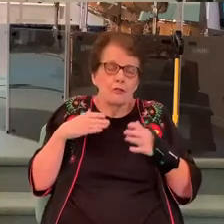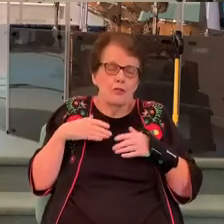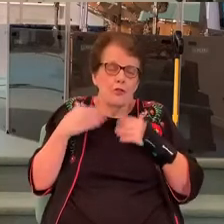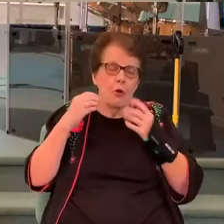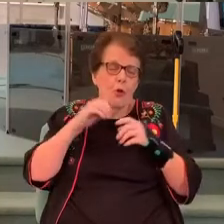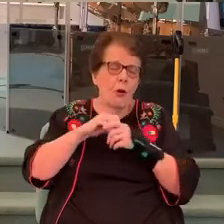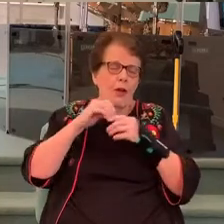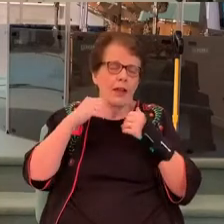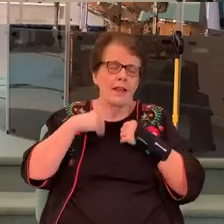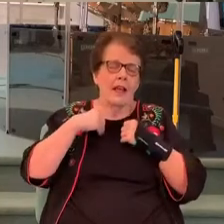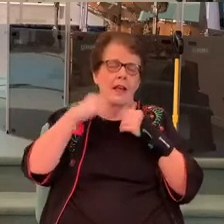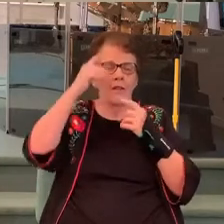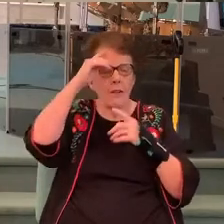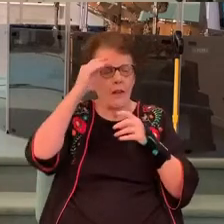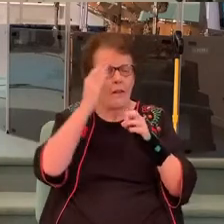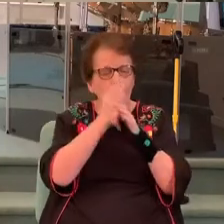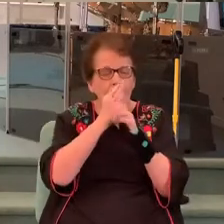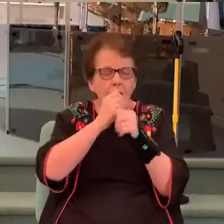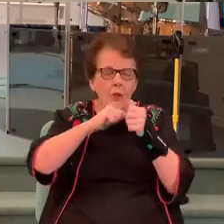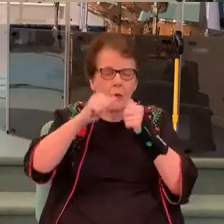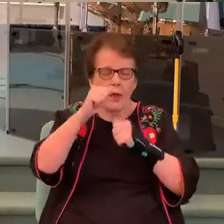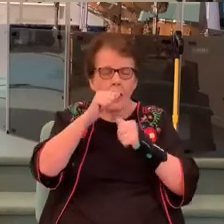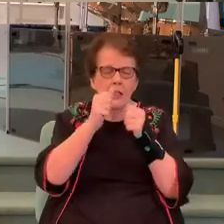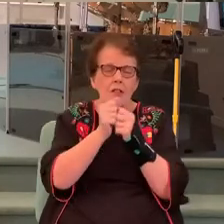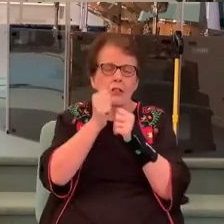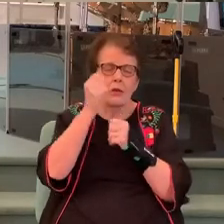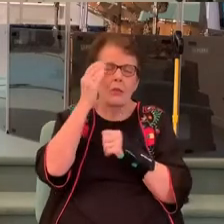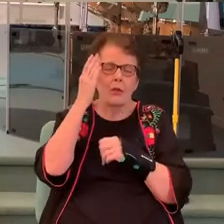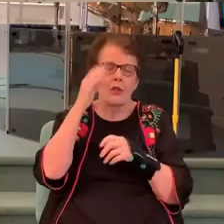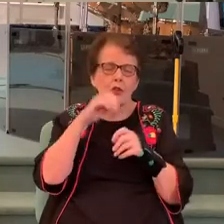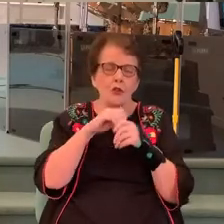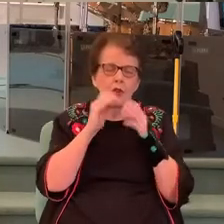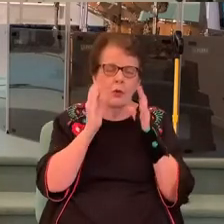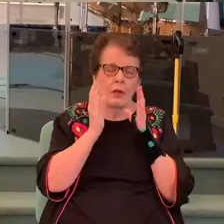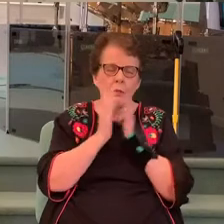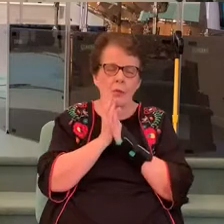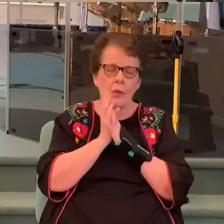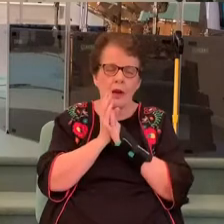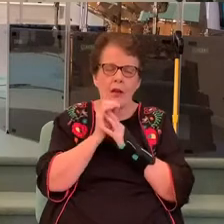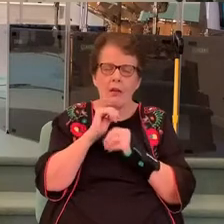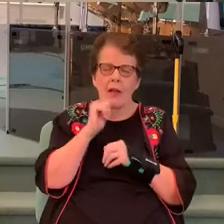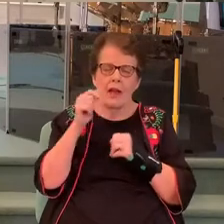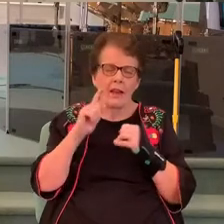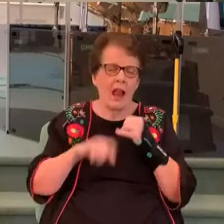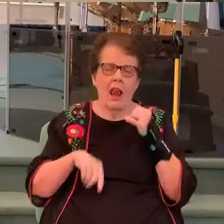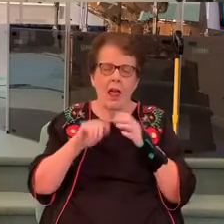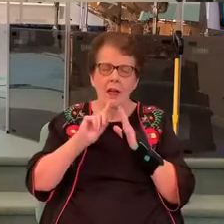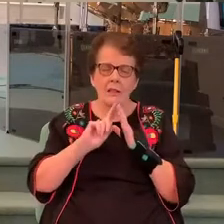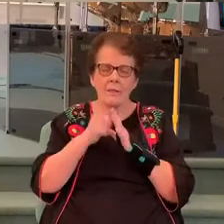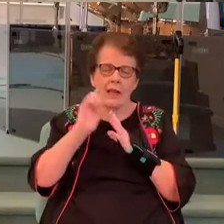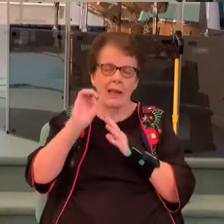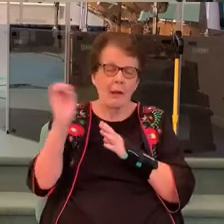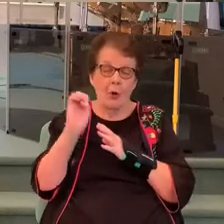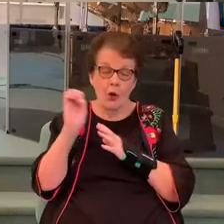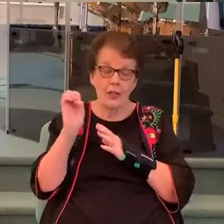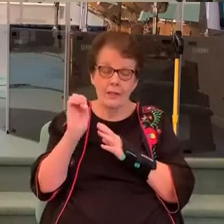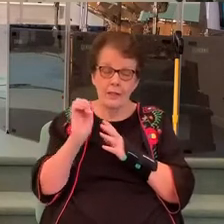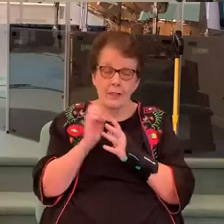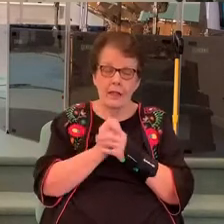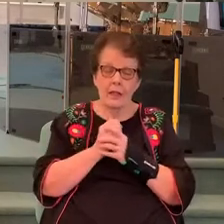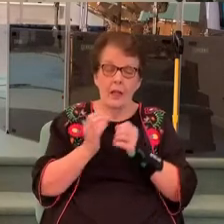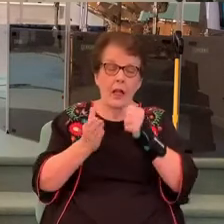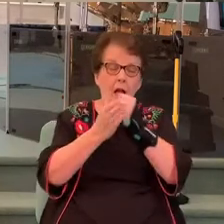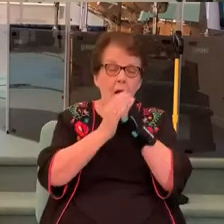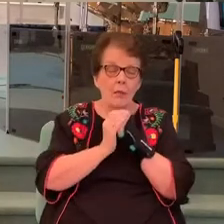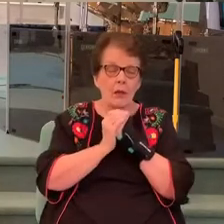faithful relationship with you in prayer instead of a last-minute emergency. Help us to be encouraged and